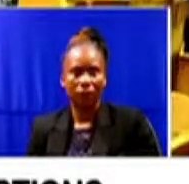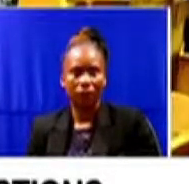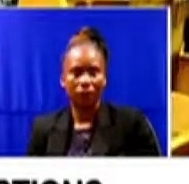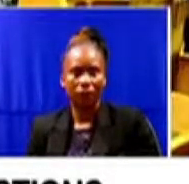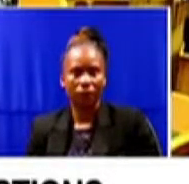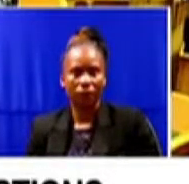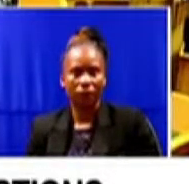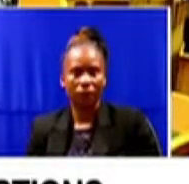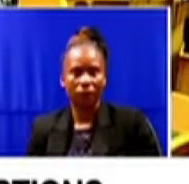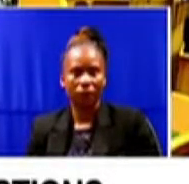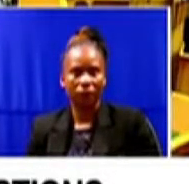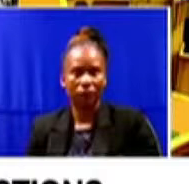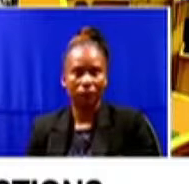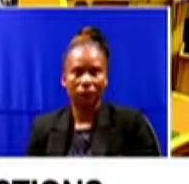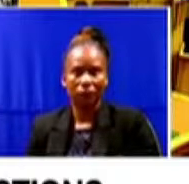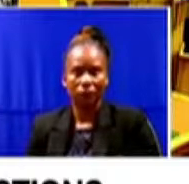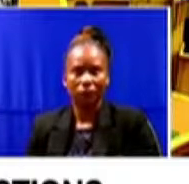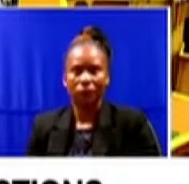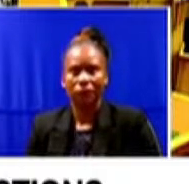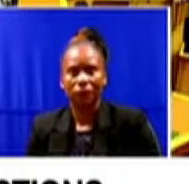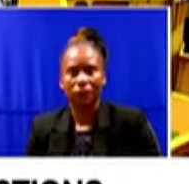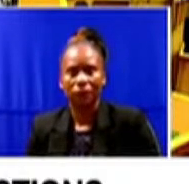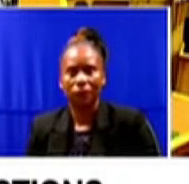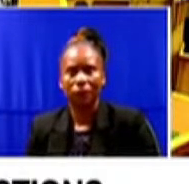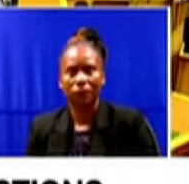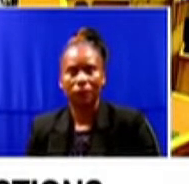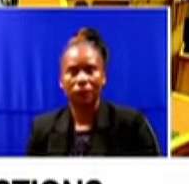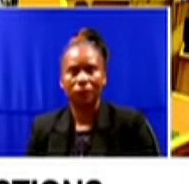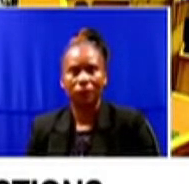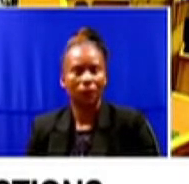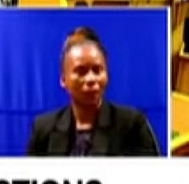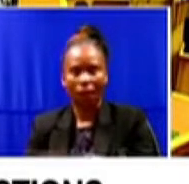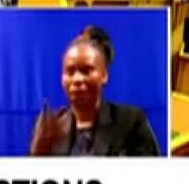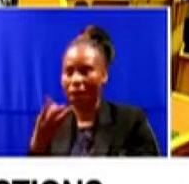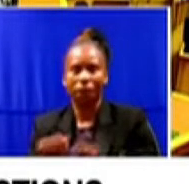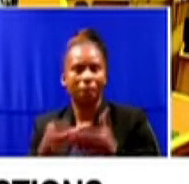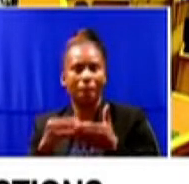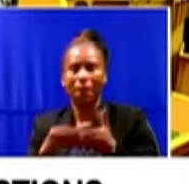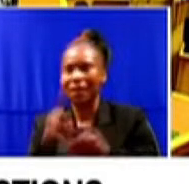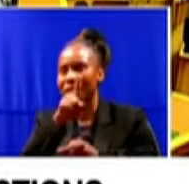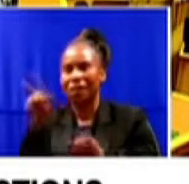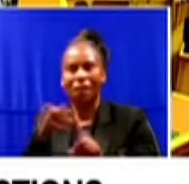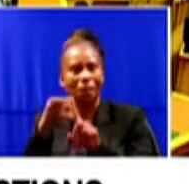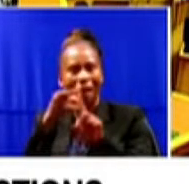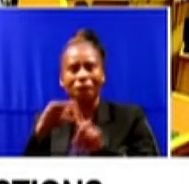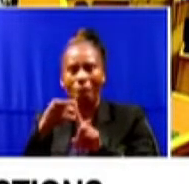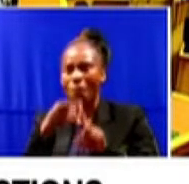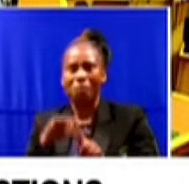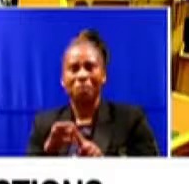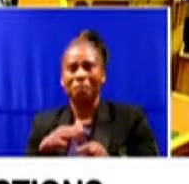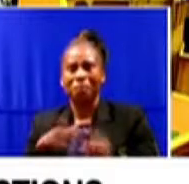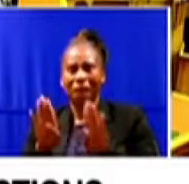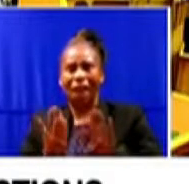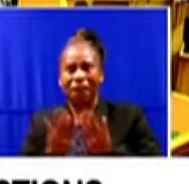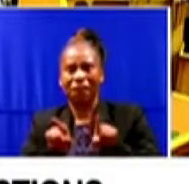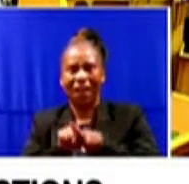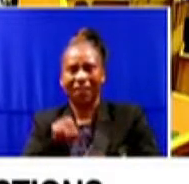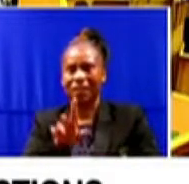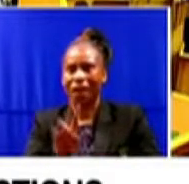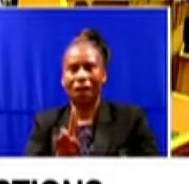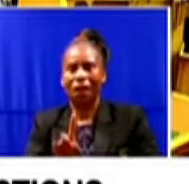Yeah, all right. But you can't have members who remain on the platform who behave that way. Yeah. Okay. On a point of order,